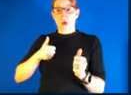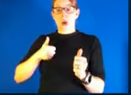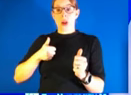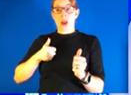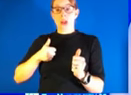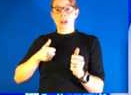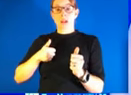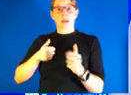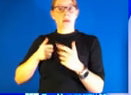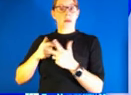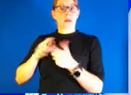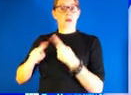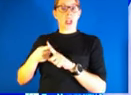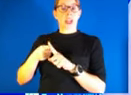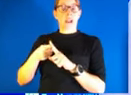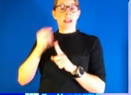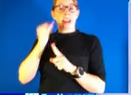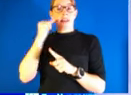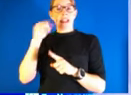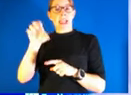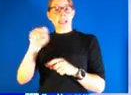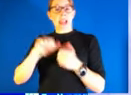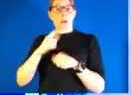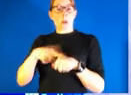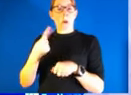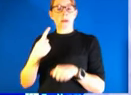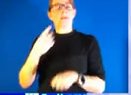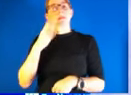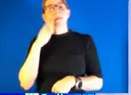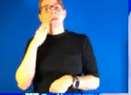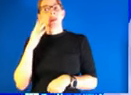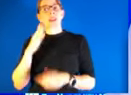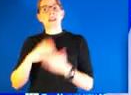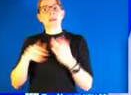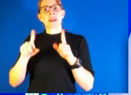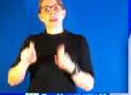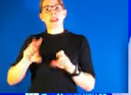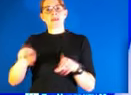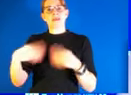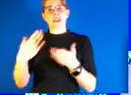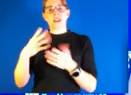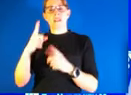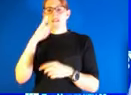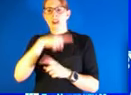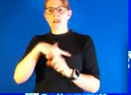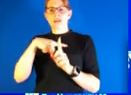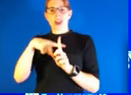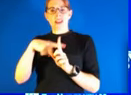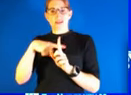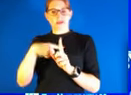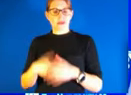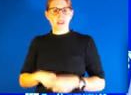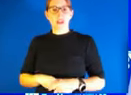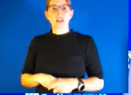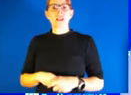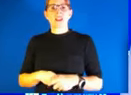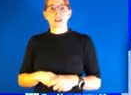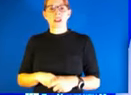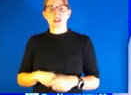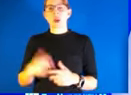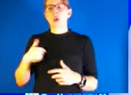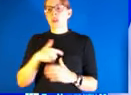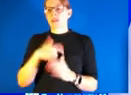so? Yeah, I mean, we do know that some of the tests have given false positives. We've seen those in the media.